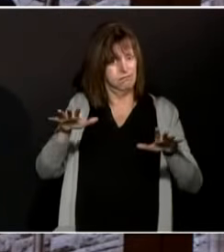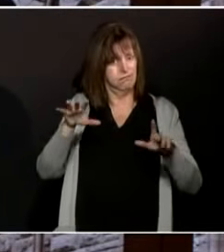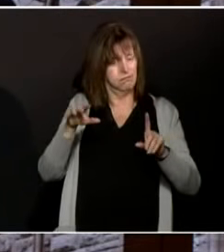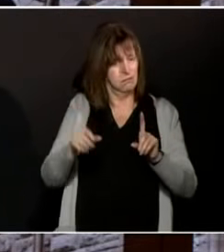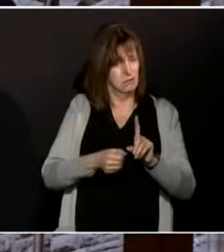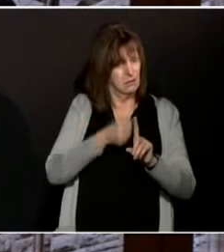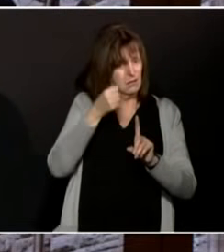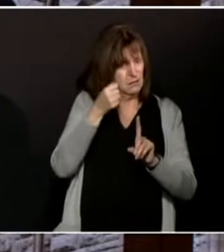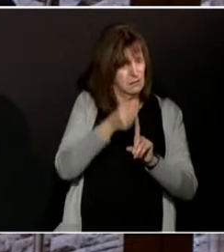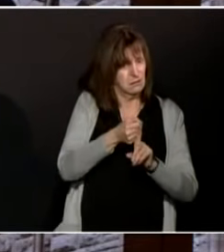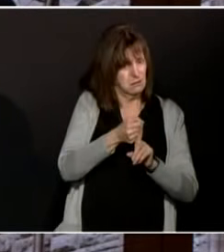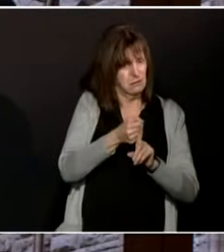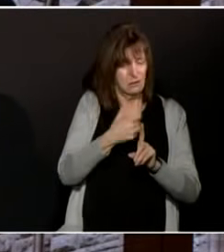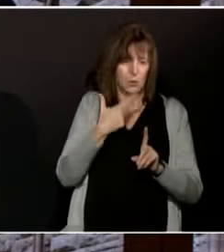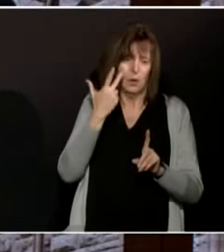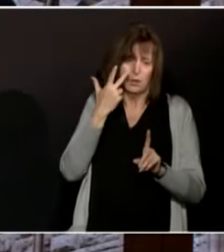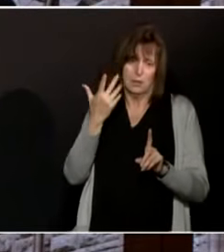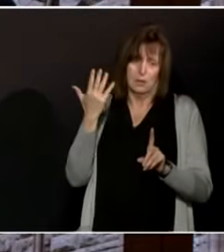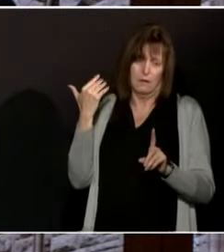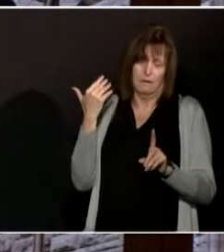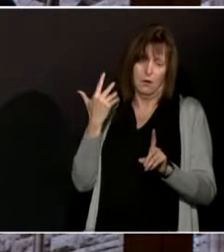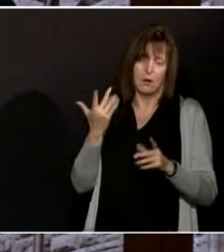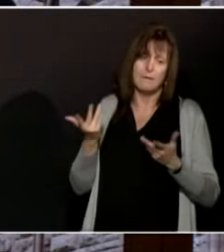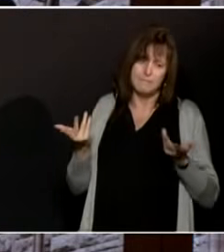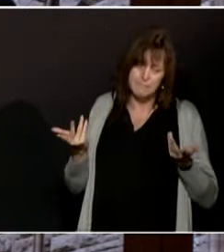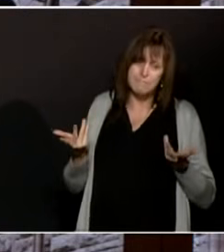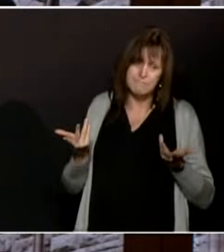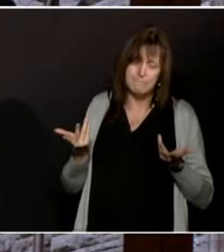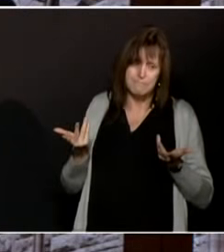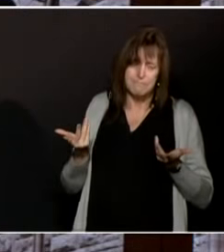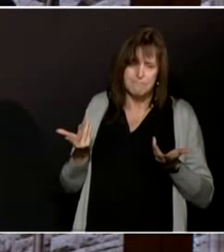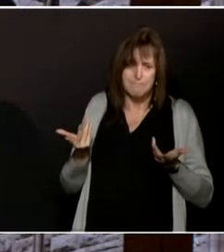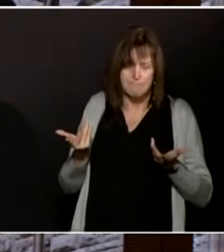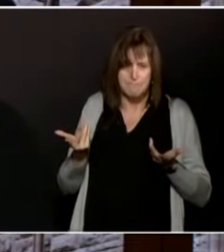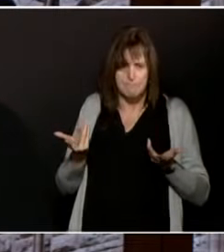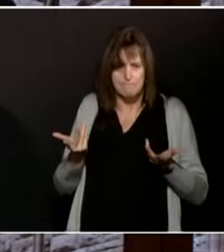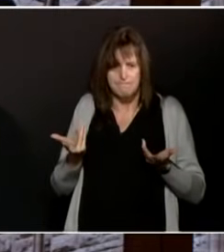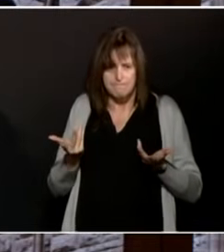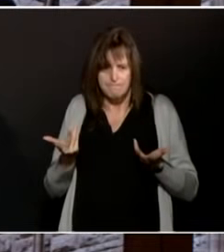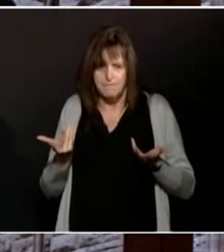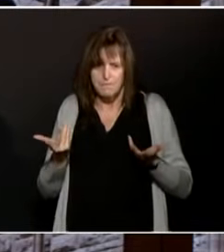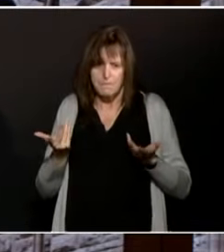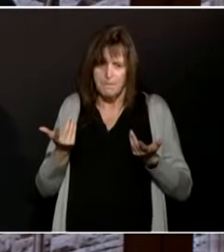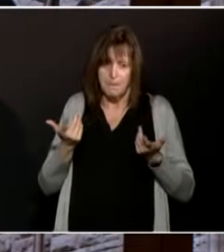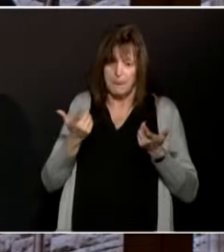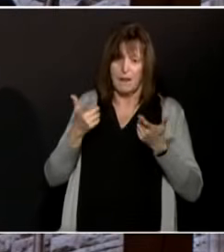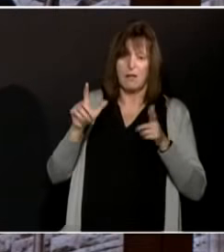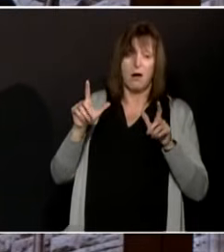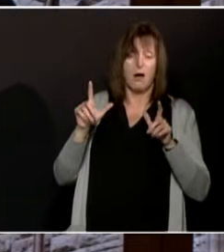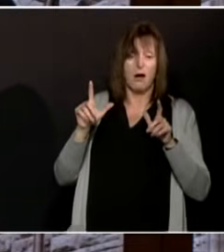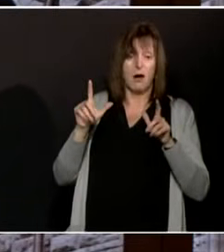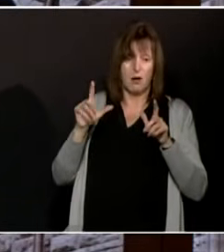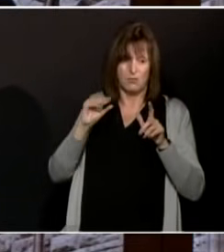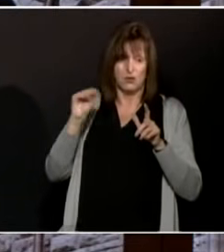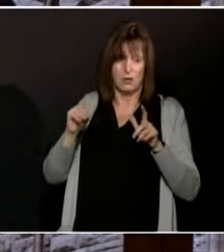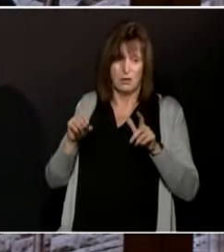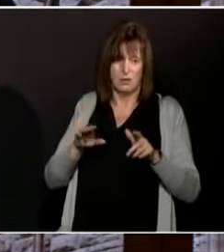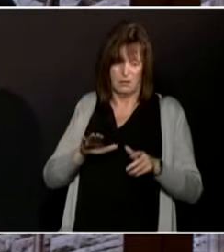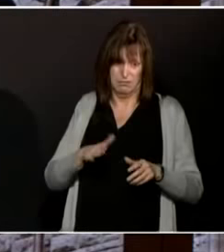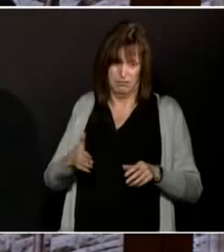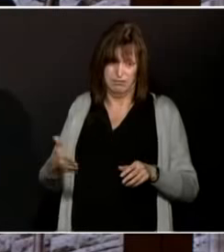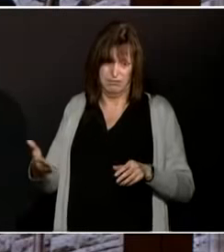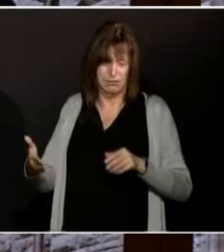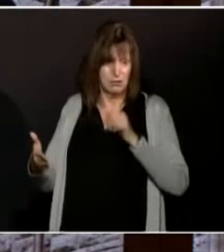unfortunately, there's large percentages of not only hospitalizations, but large percentages of deaths, more than we have seen in Ontario. We don't want to go